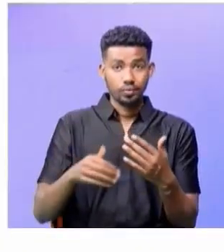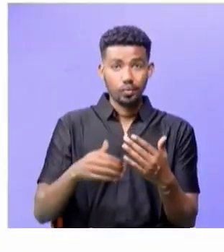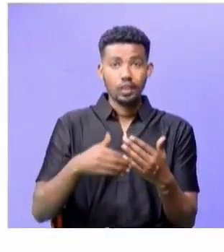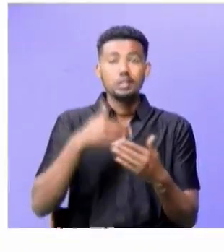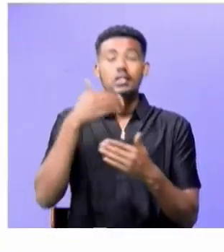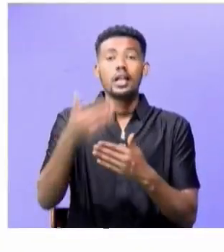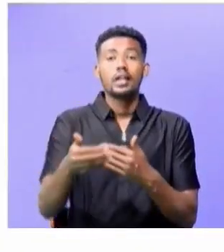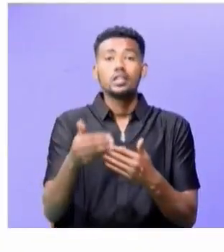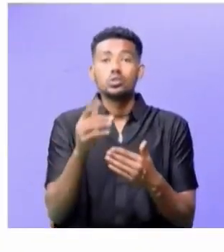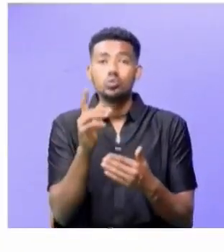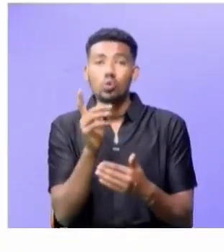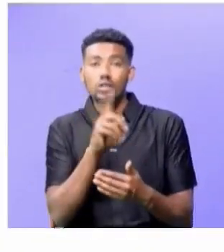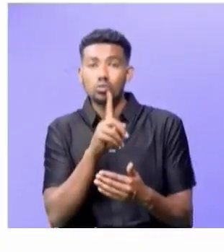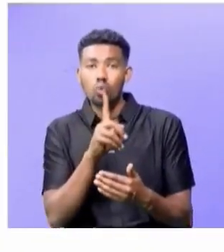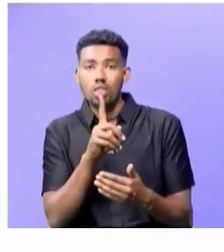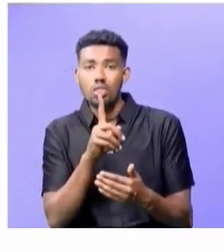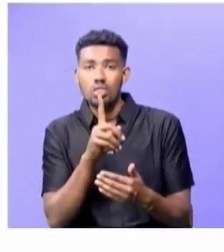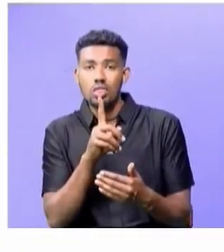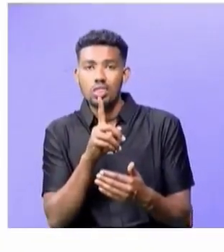of sentences.